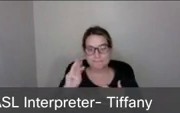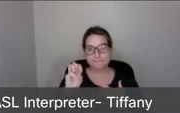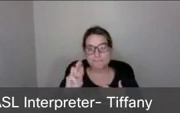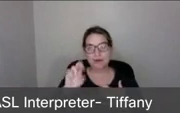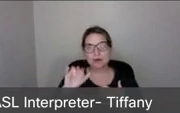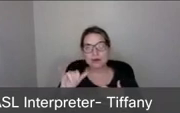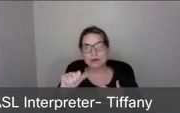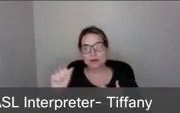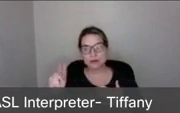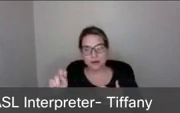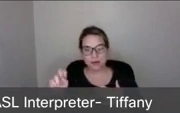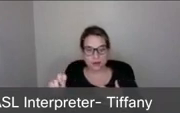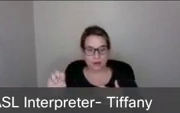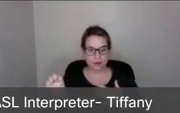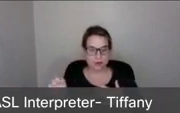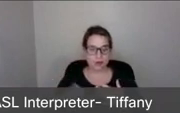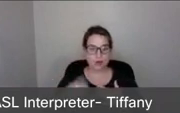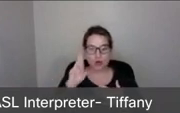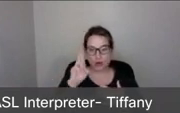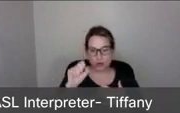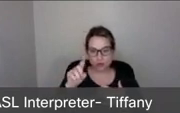Randy Ruther.